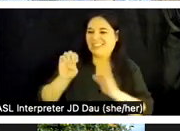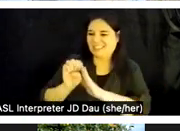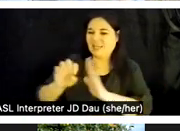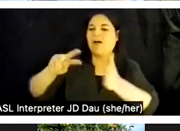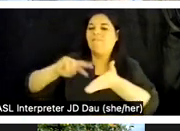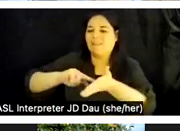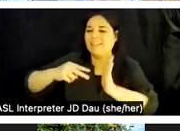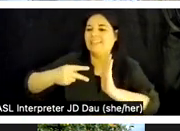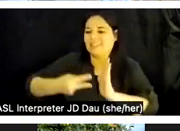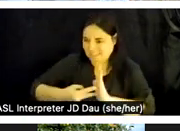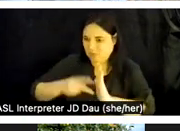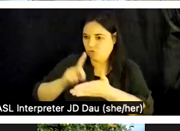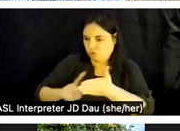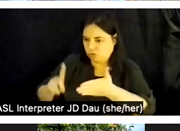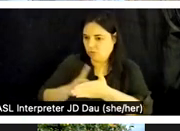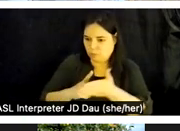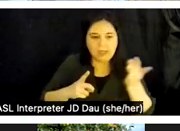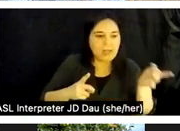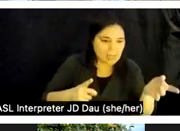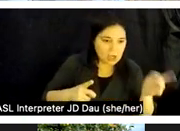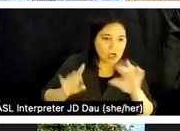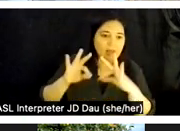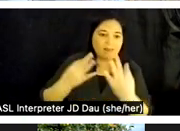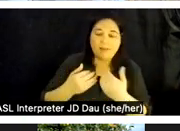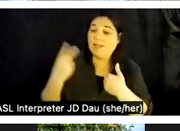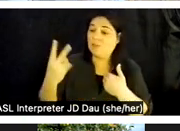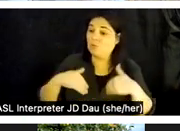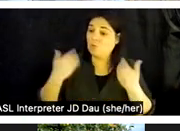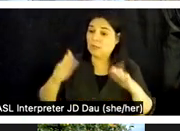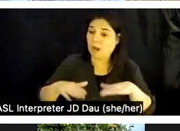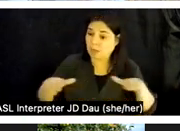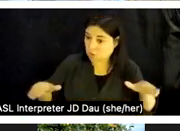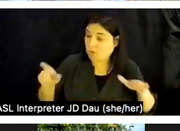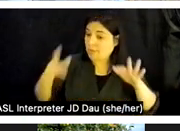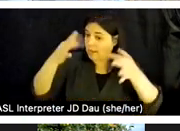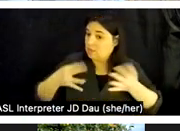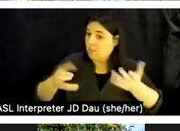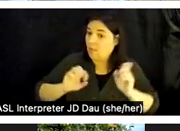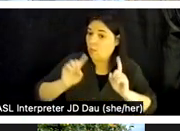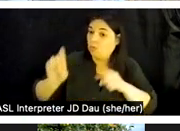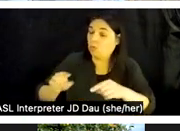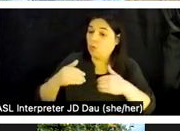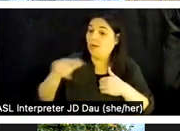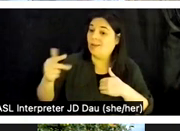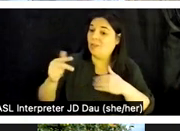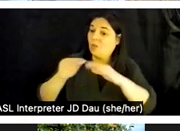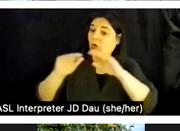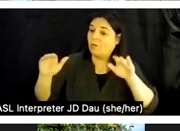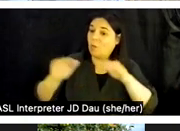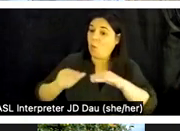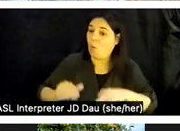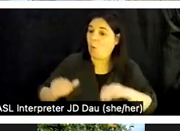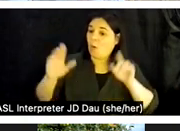So here, the Yao family has 2 small children, and they decide to apply for a 3rd floor apartment with Lenny,